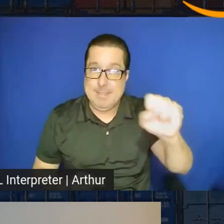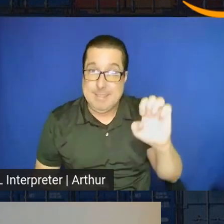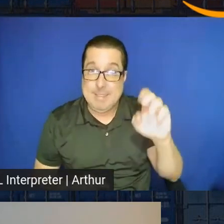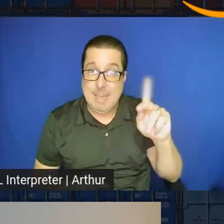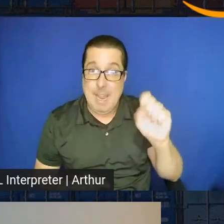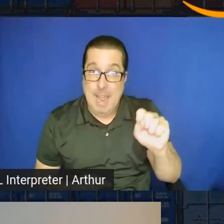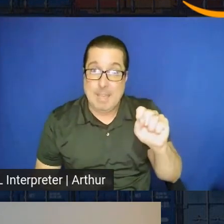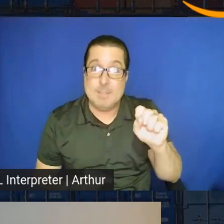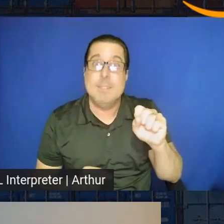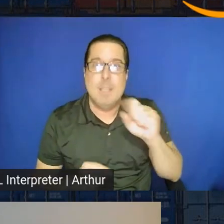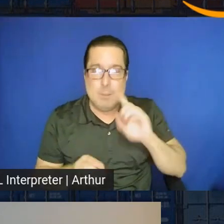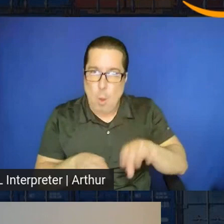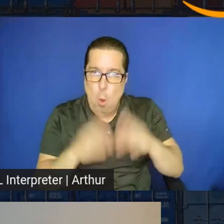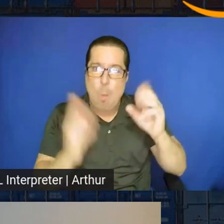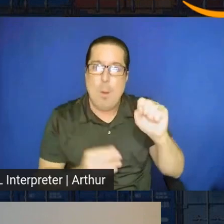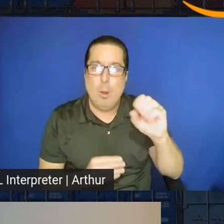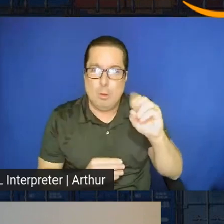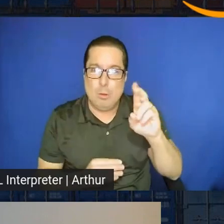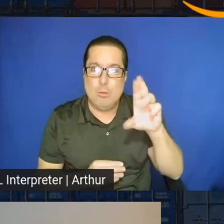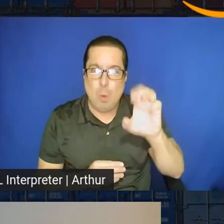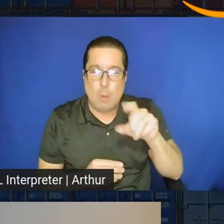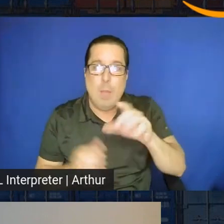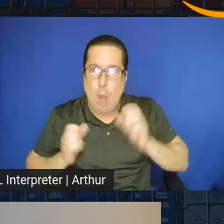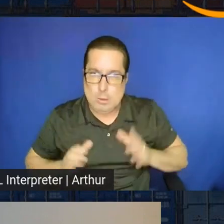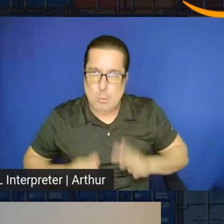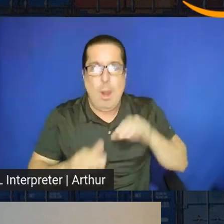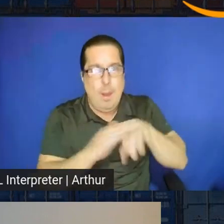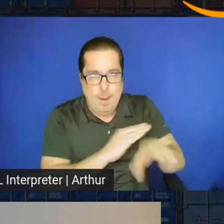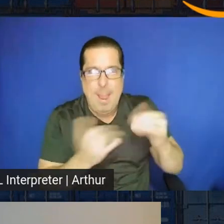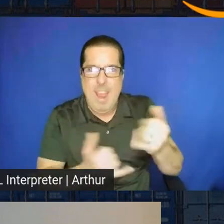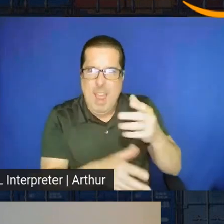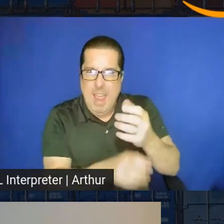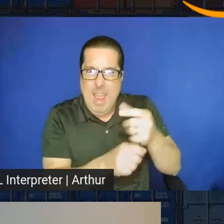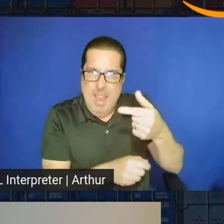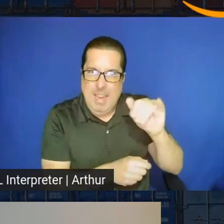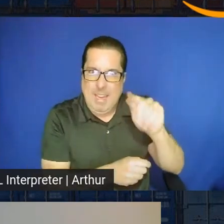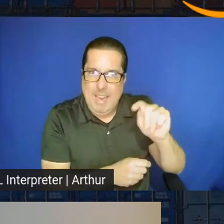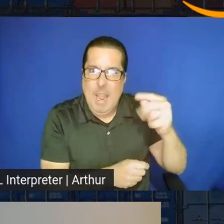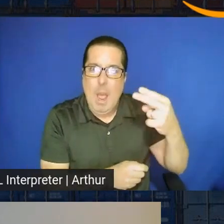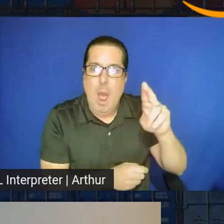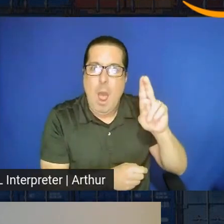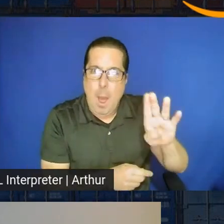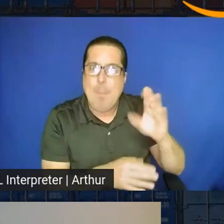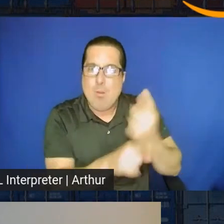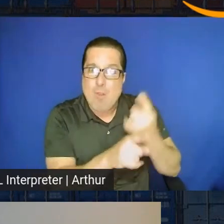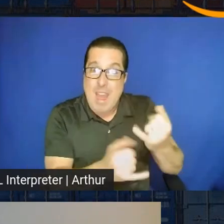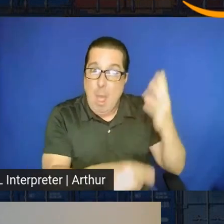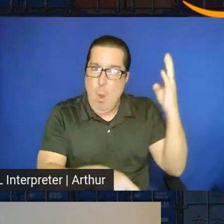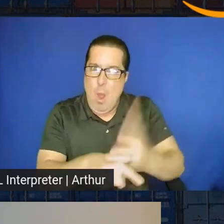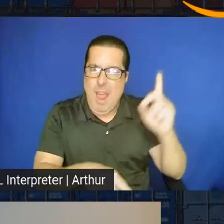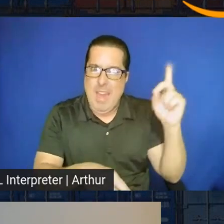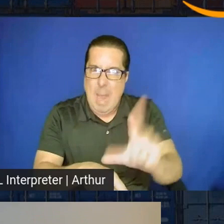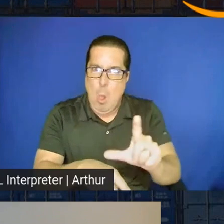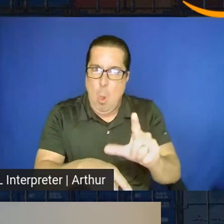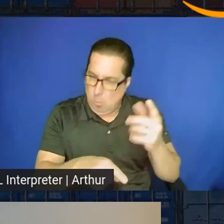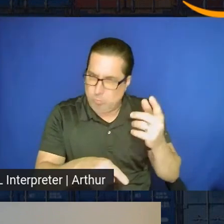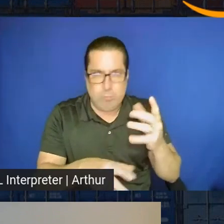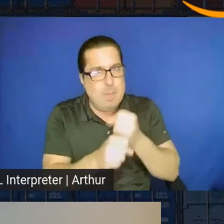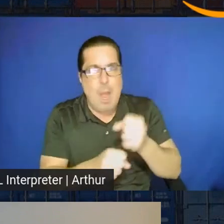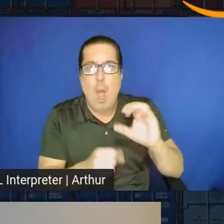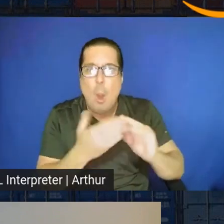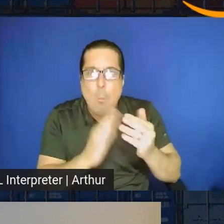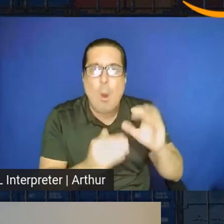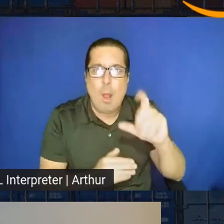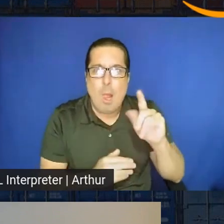source. Customers can go to GitHub today, right now, download it, and use it to create and operate Kubernetes clusters on